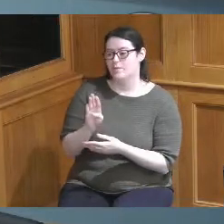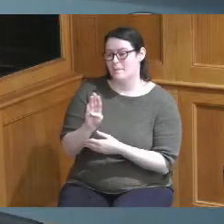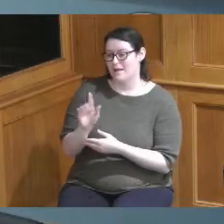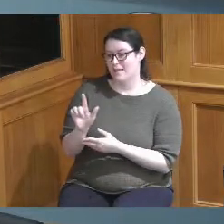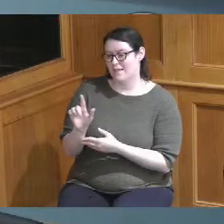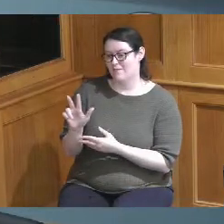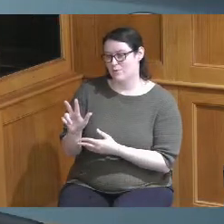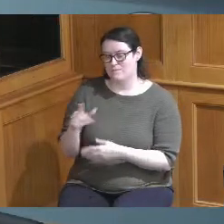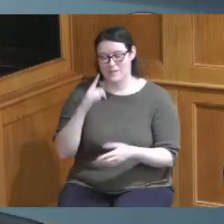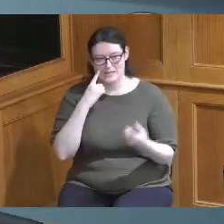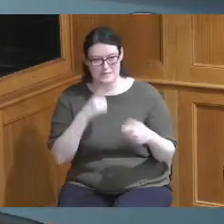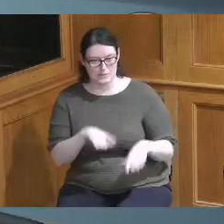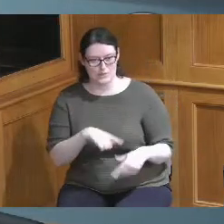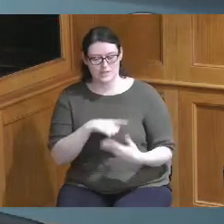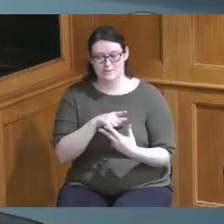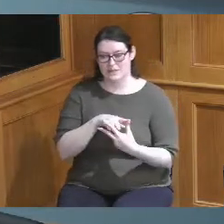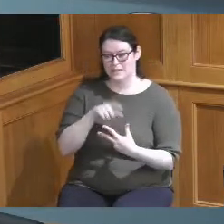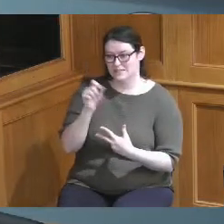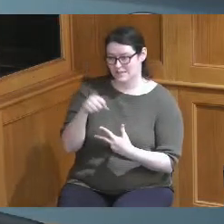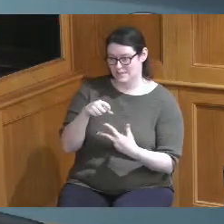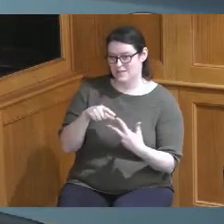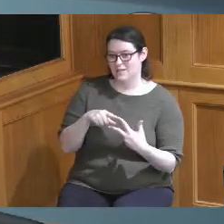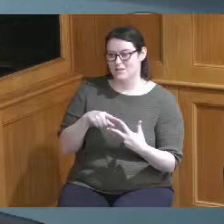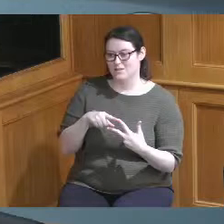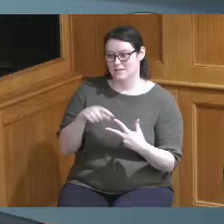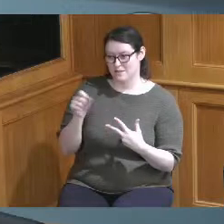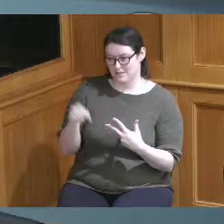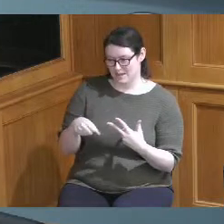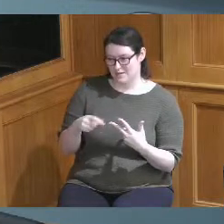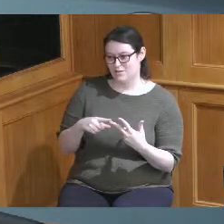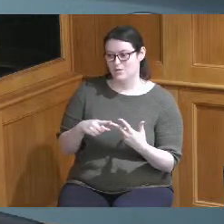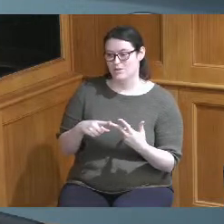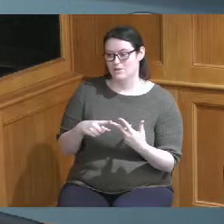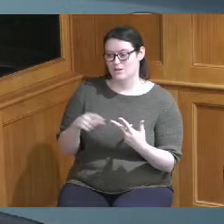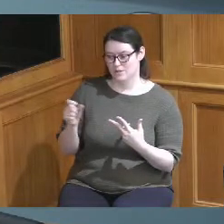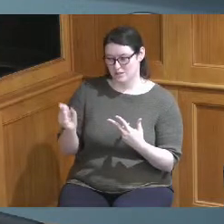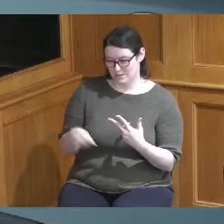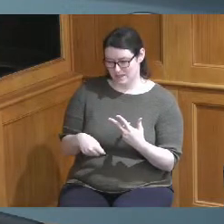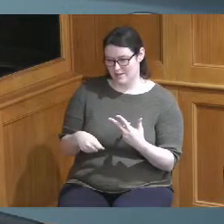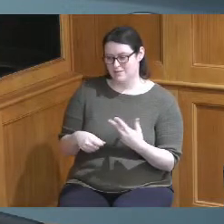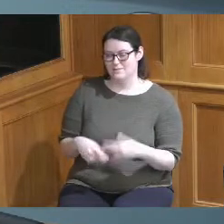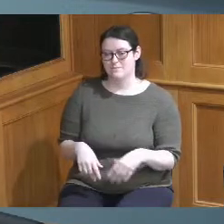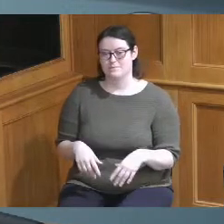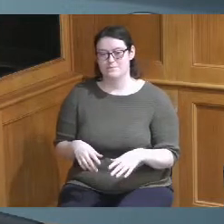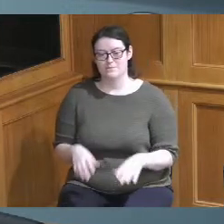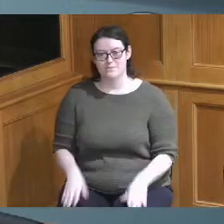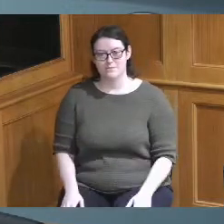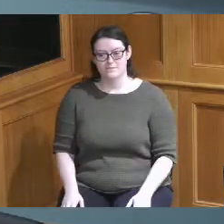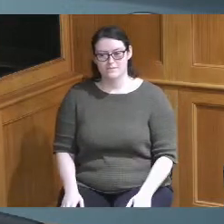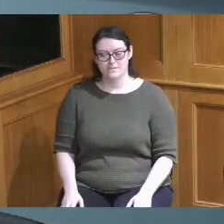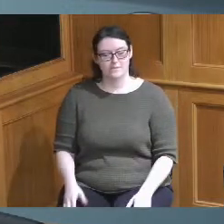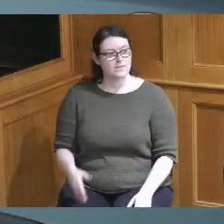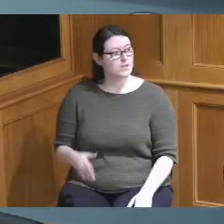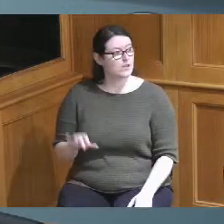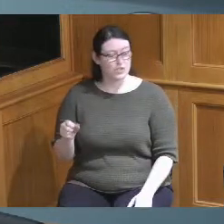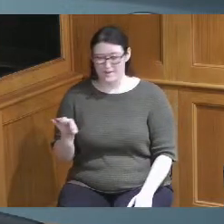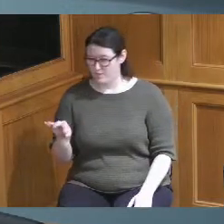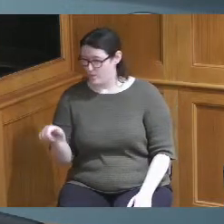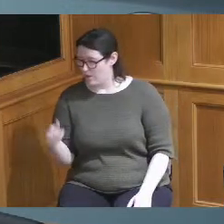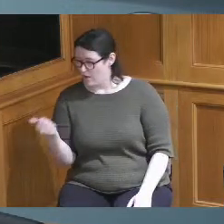3. Second. Commissioner Reese? Yes. Commissioner Driehaus? Yes. Commissioner Summer Dumas? Yes. Mr. Ludo, any